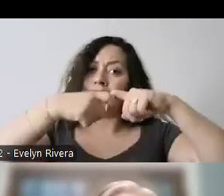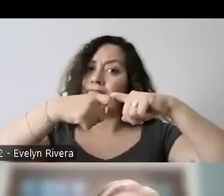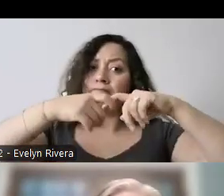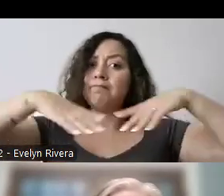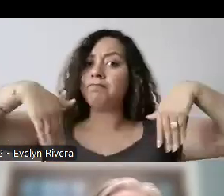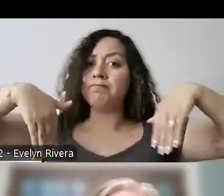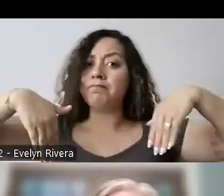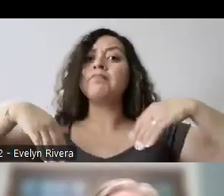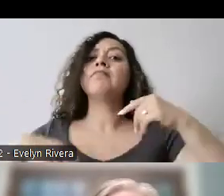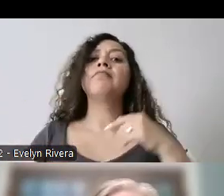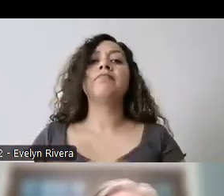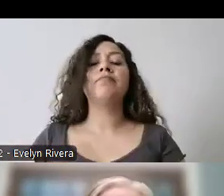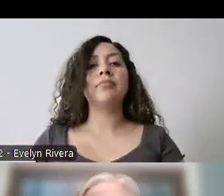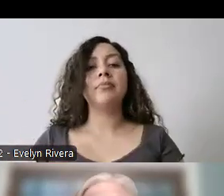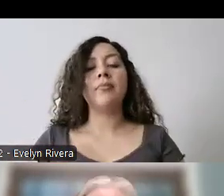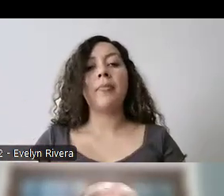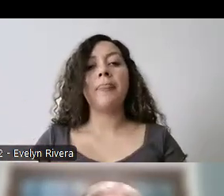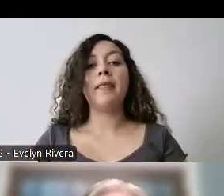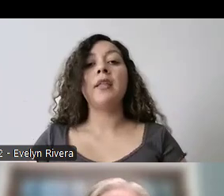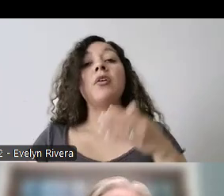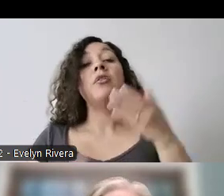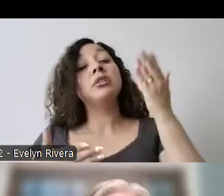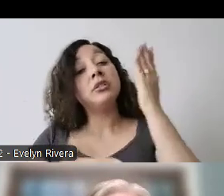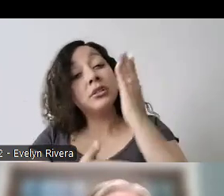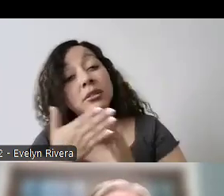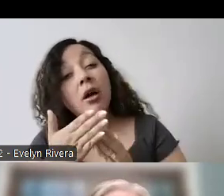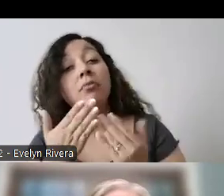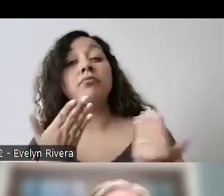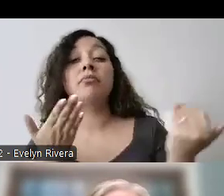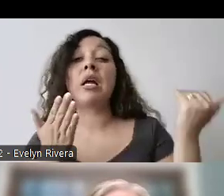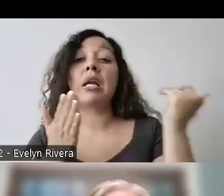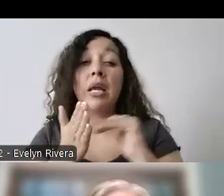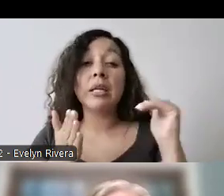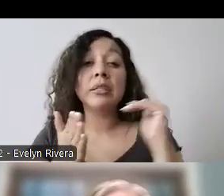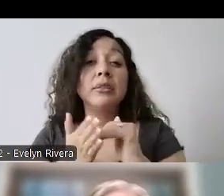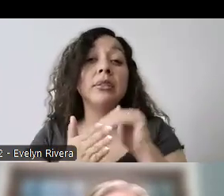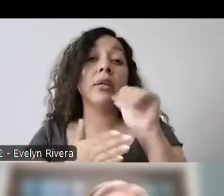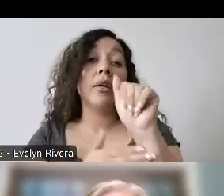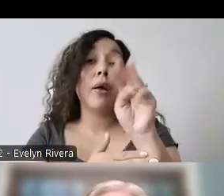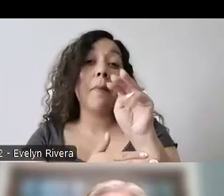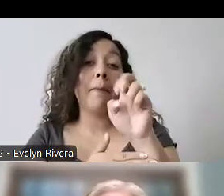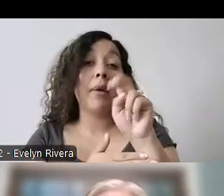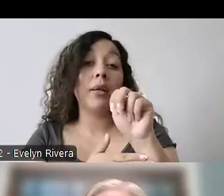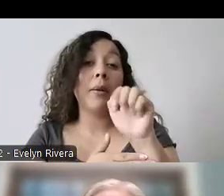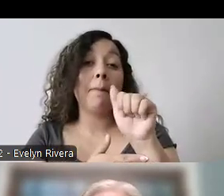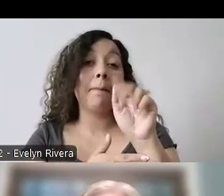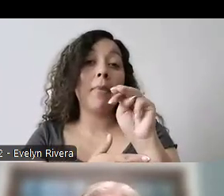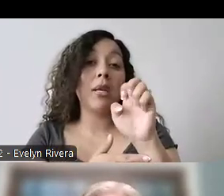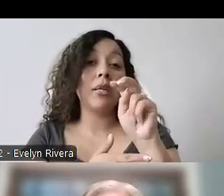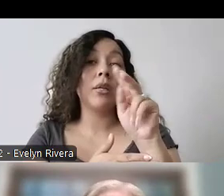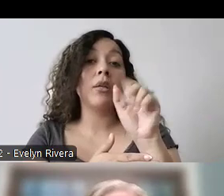today that's not there. There were some amendments taken in committee, but I do think that for